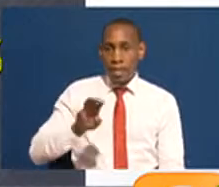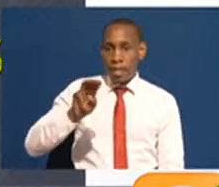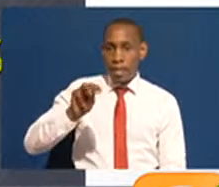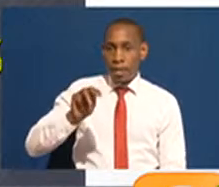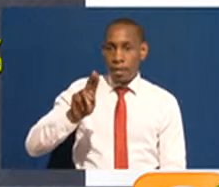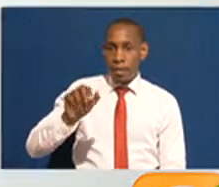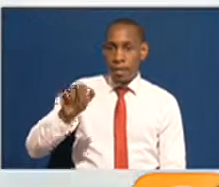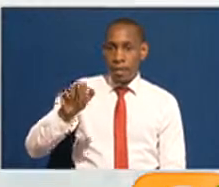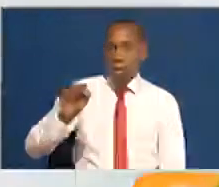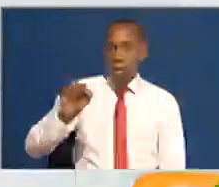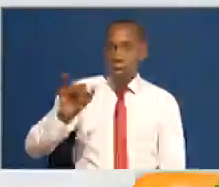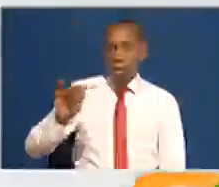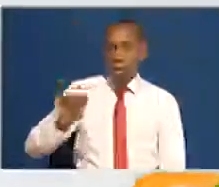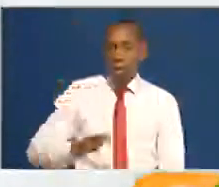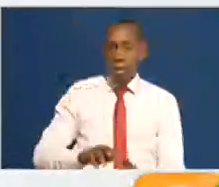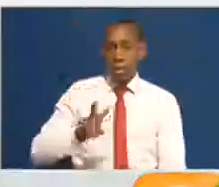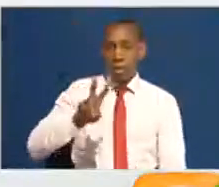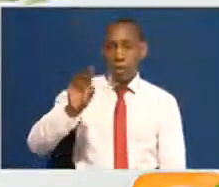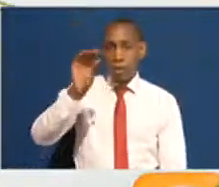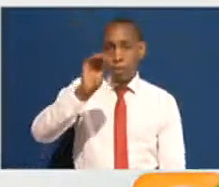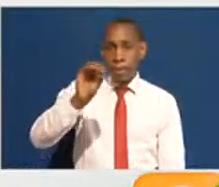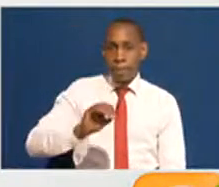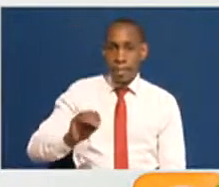at 2%.